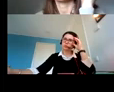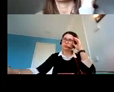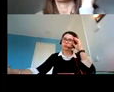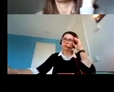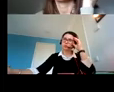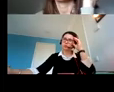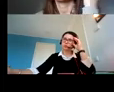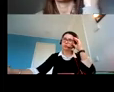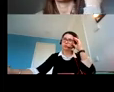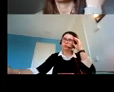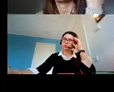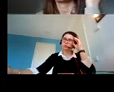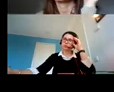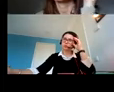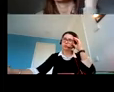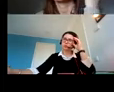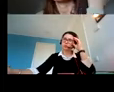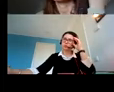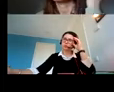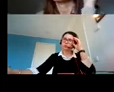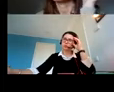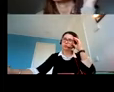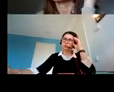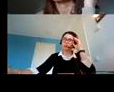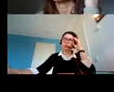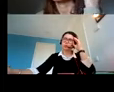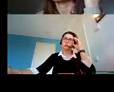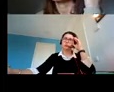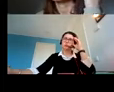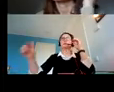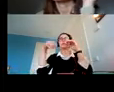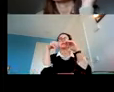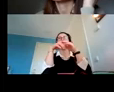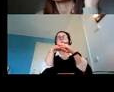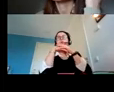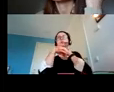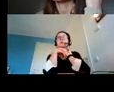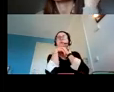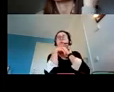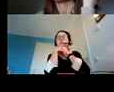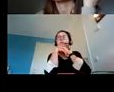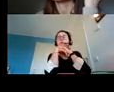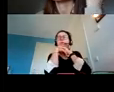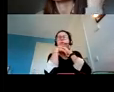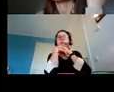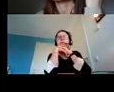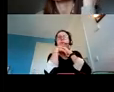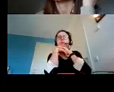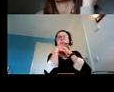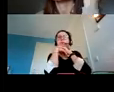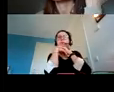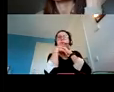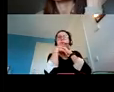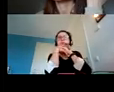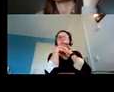journalists, or someone other ones that are directed to LGBTI representatives and stuff like that.